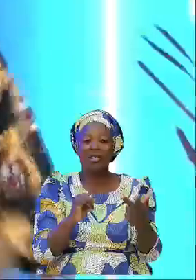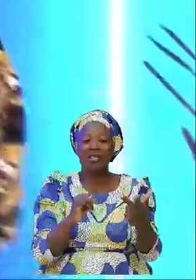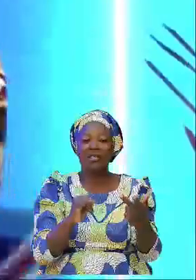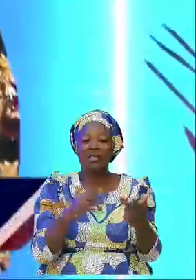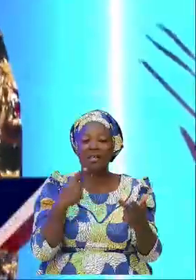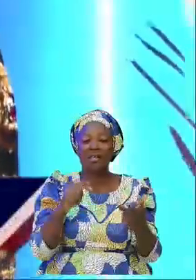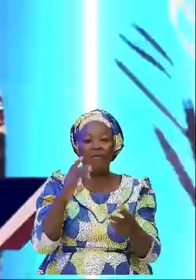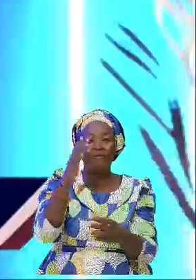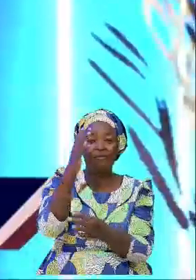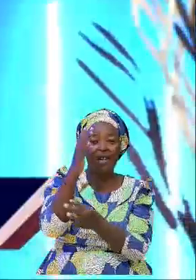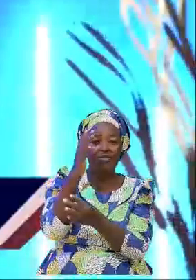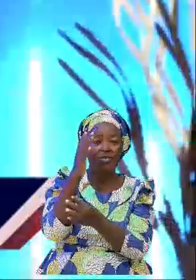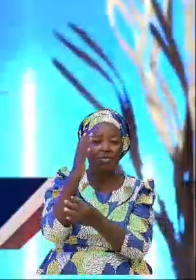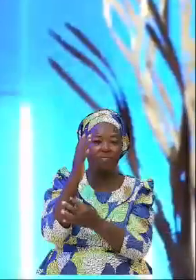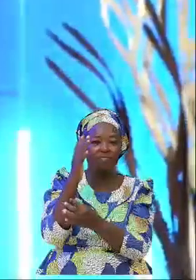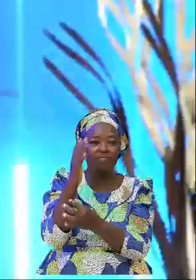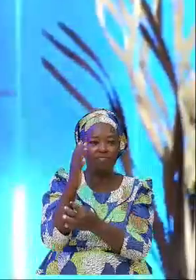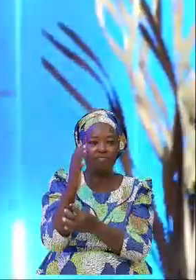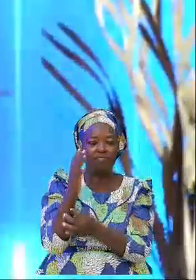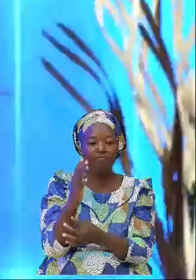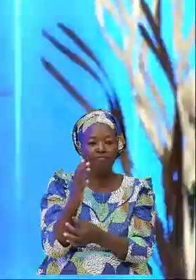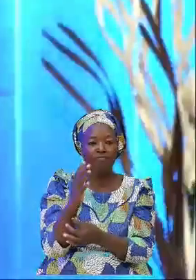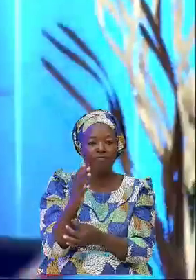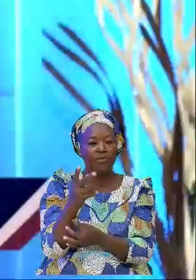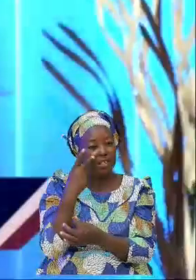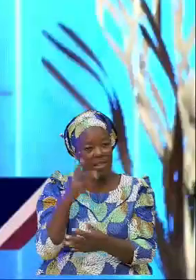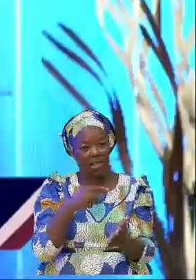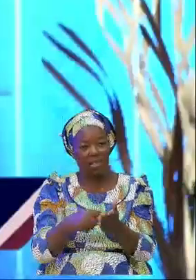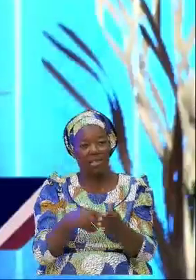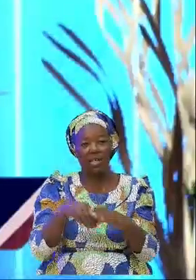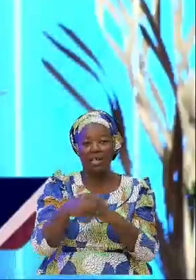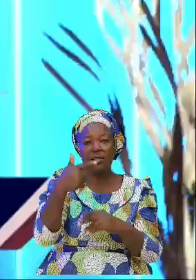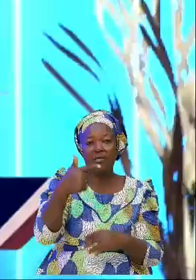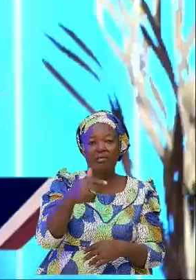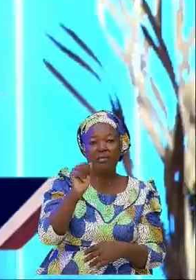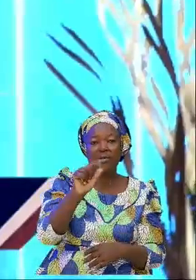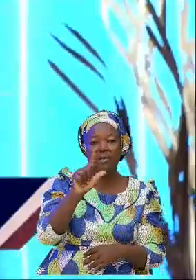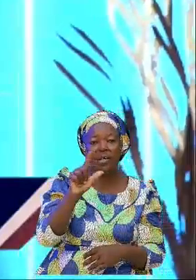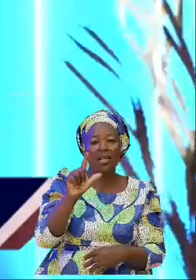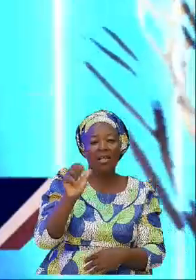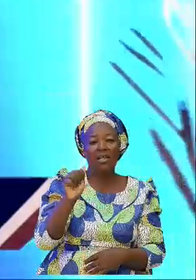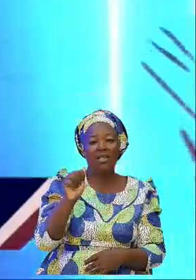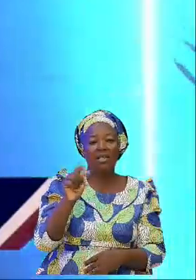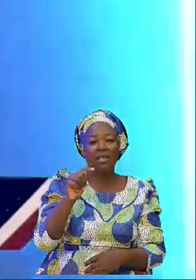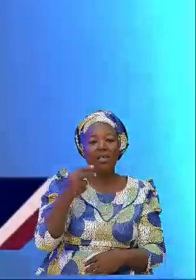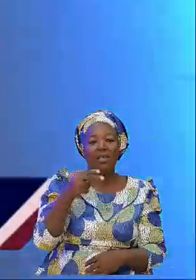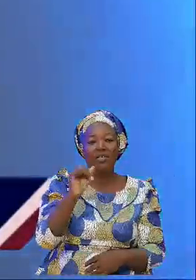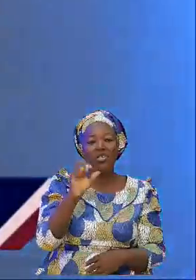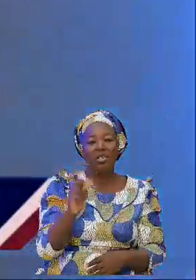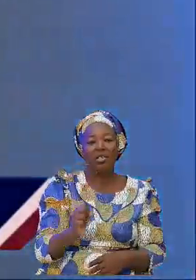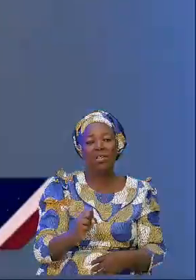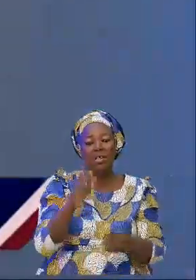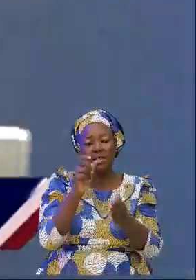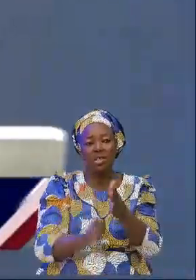devil. Number three now is the flesh. Look at this.